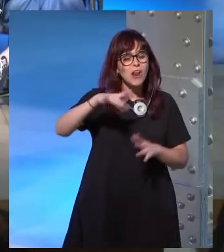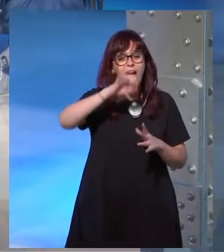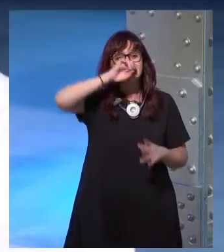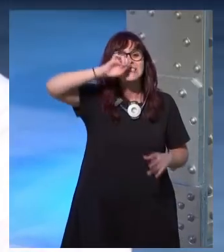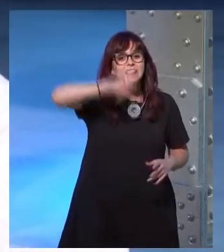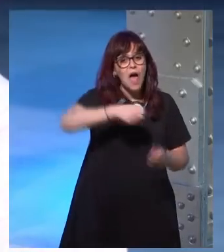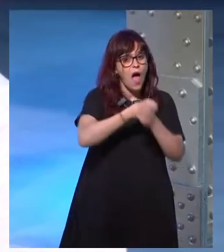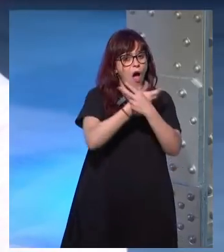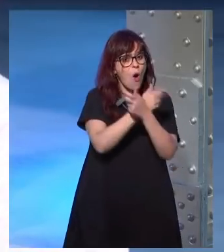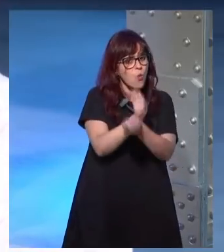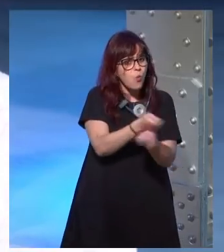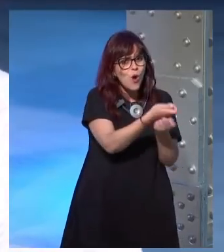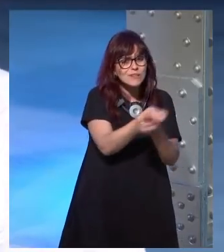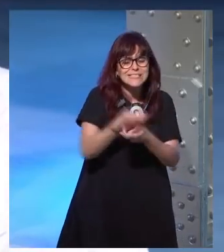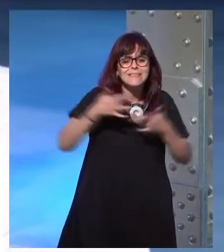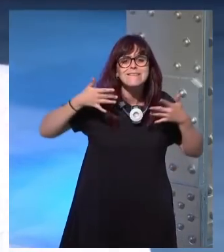fans.